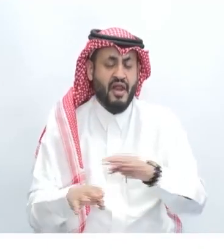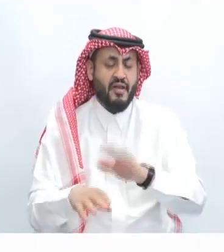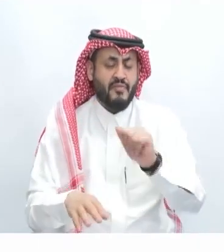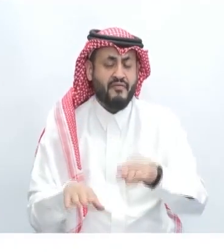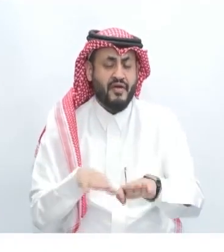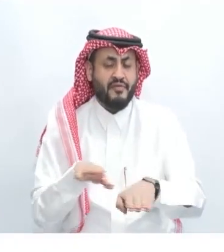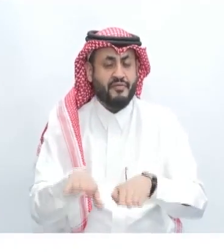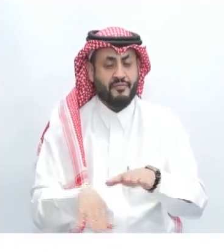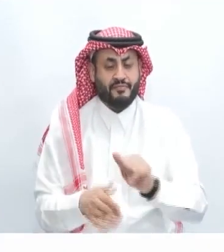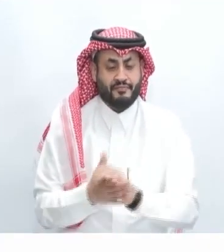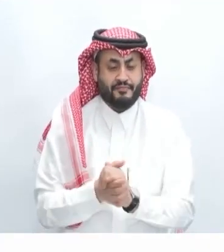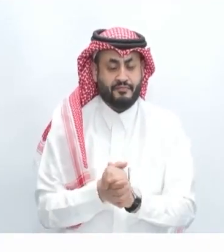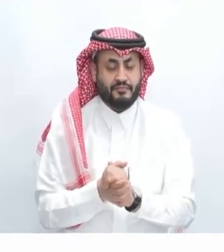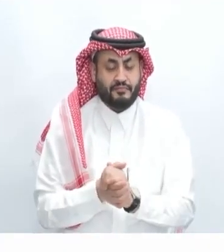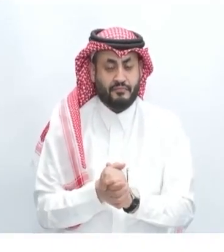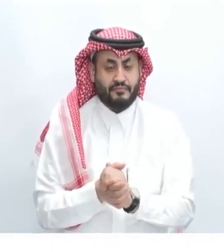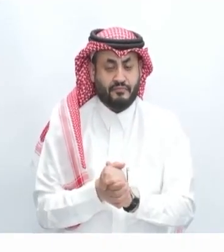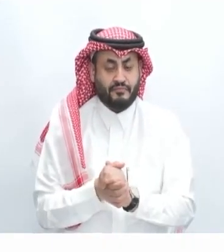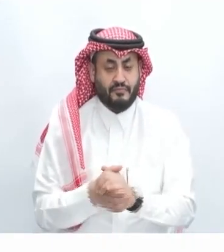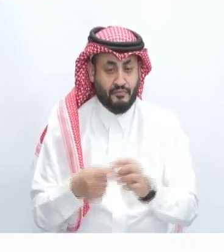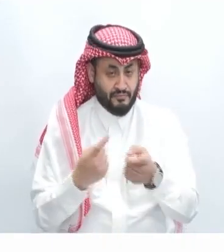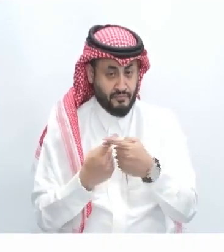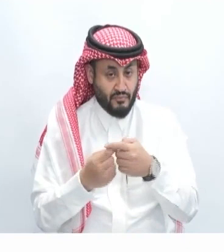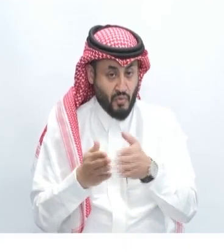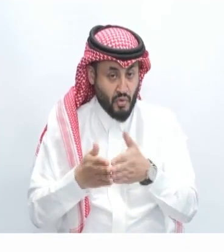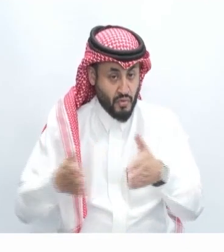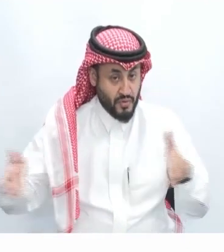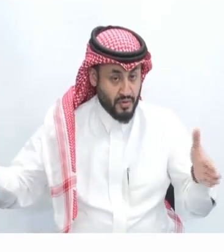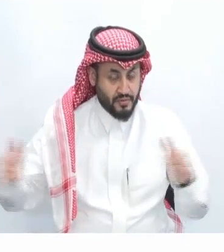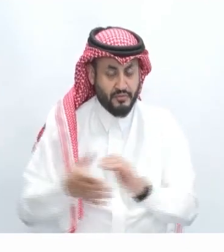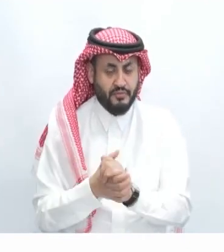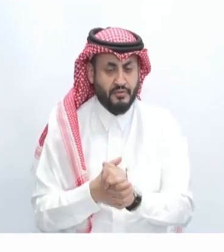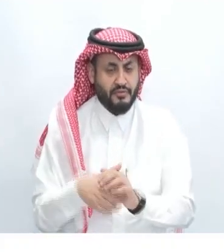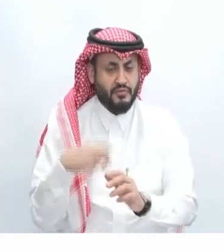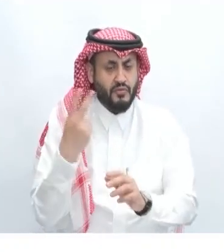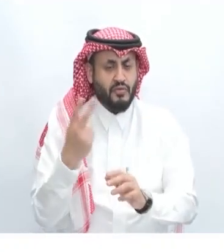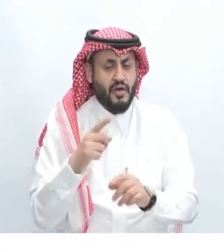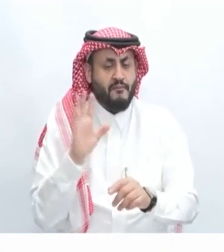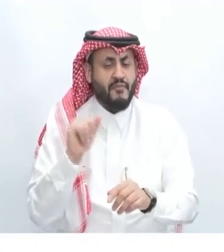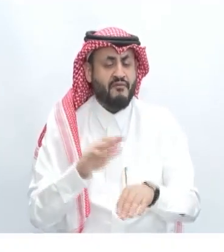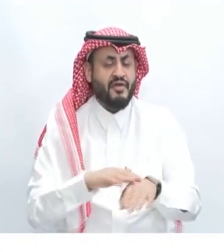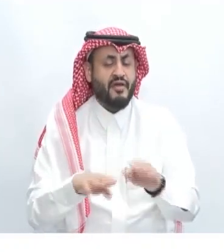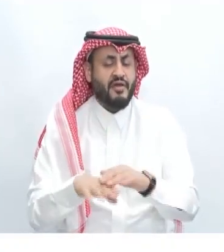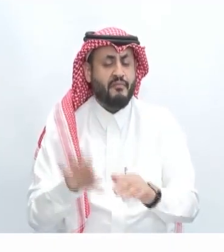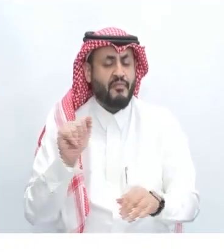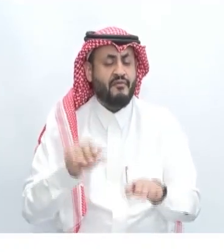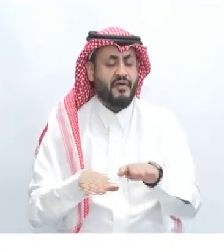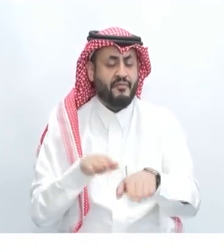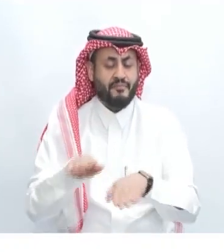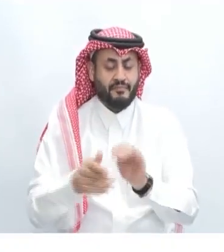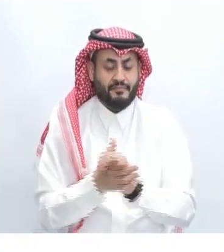legs. Snakes are long and have no arms or